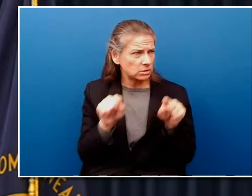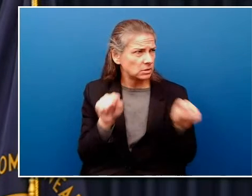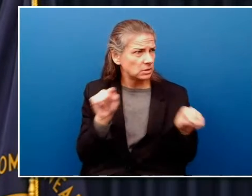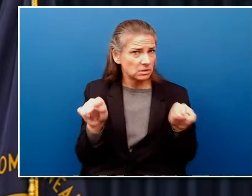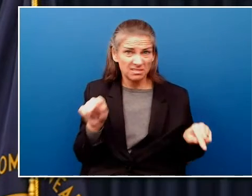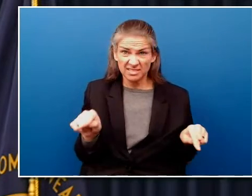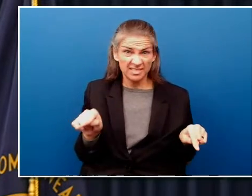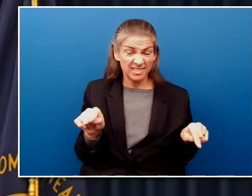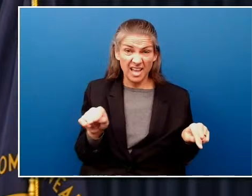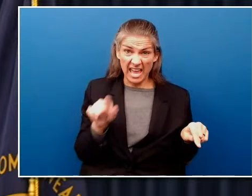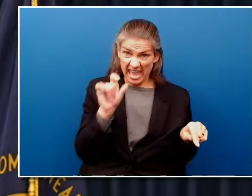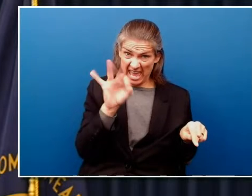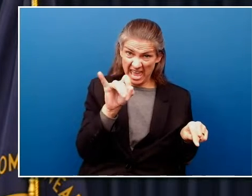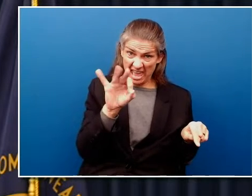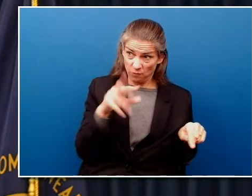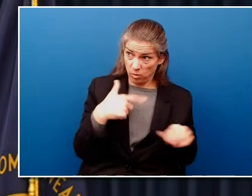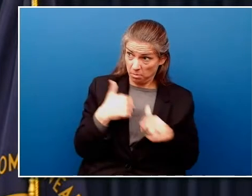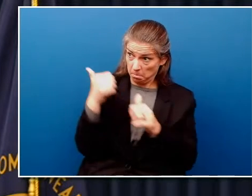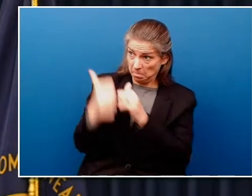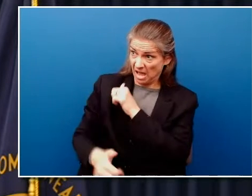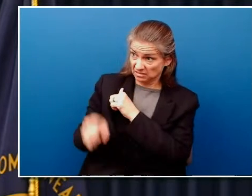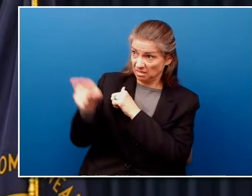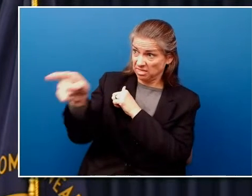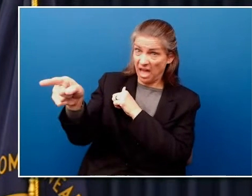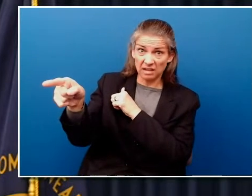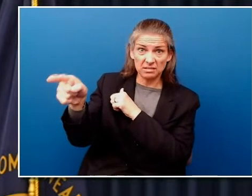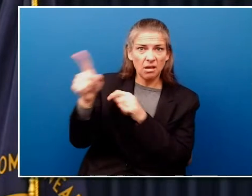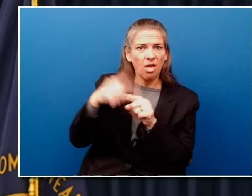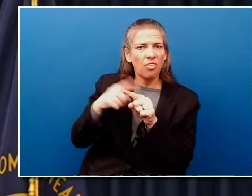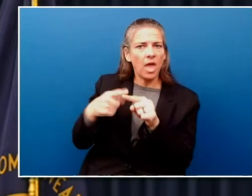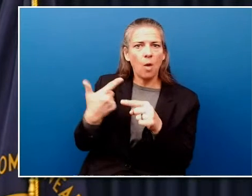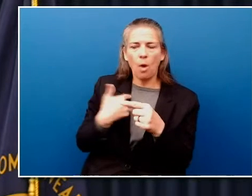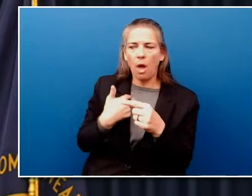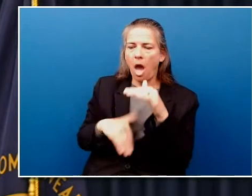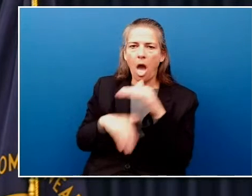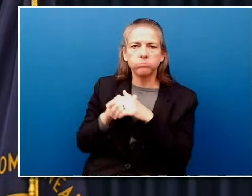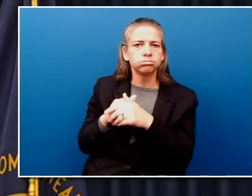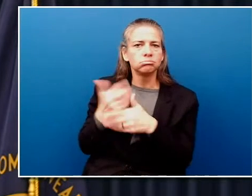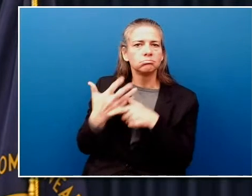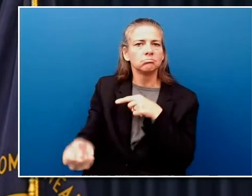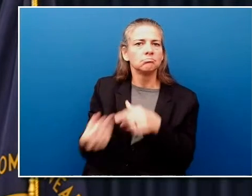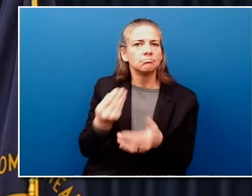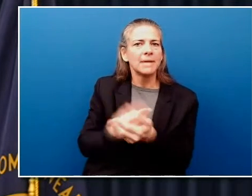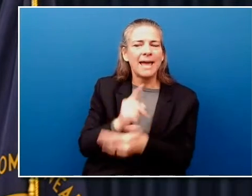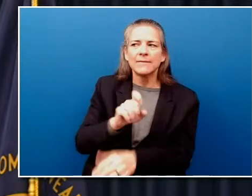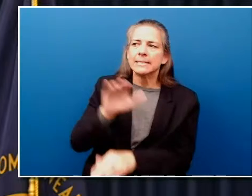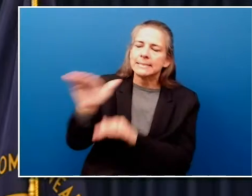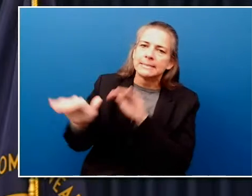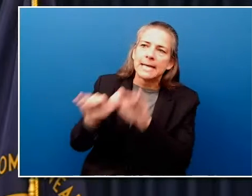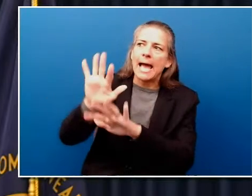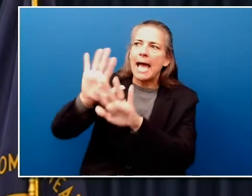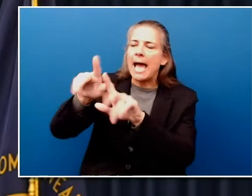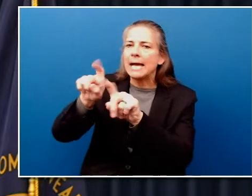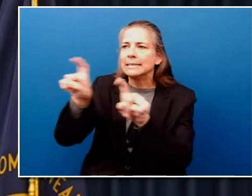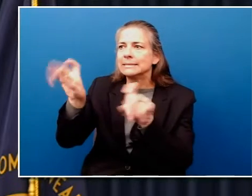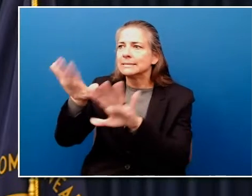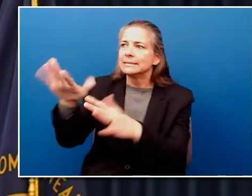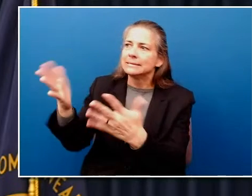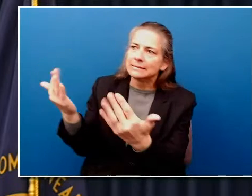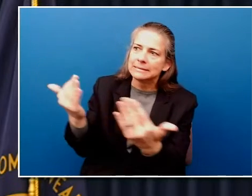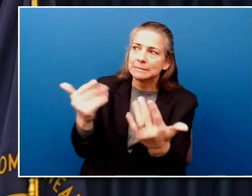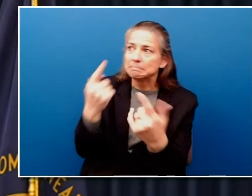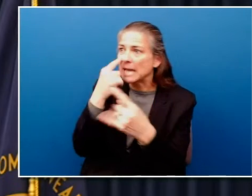amount, and it would have taken either a special session or calling people back in the veto period for us to